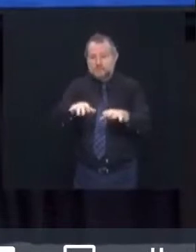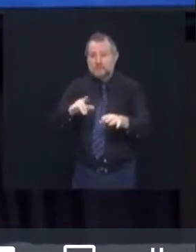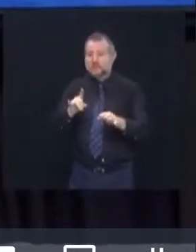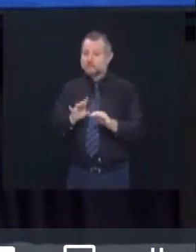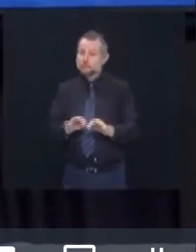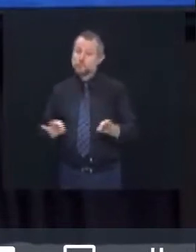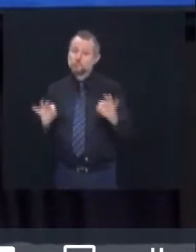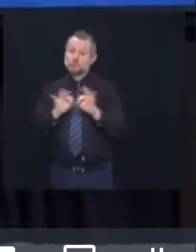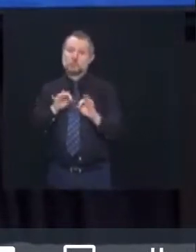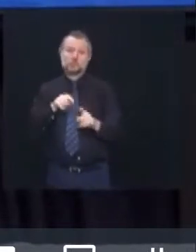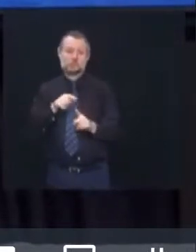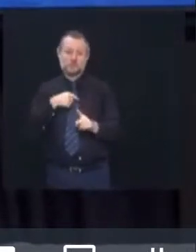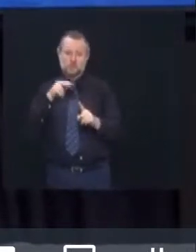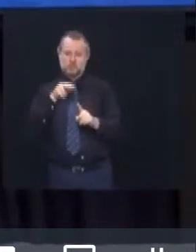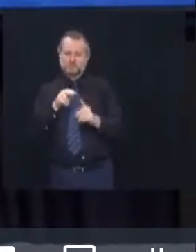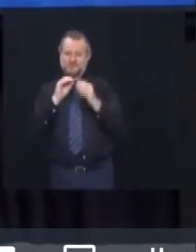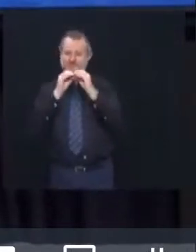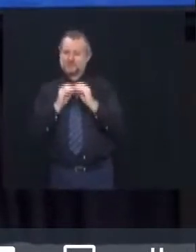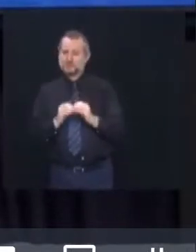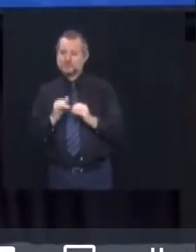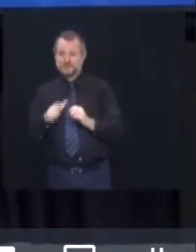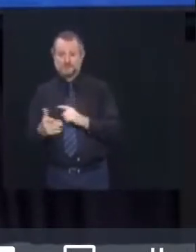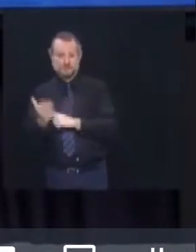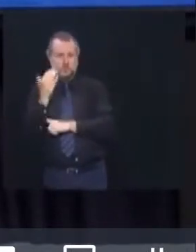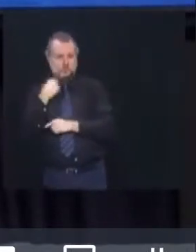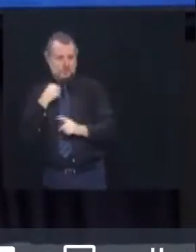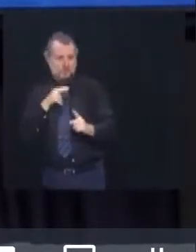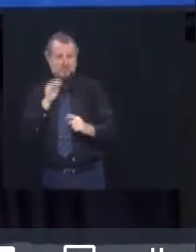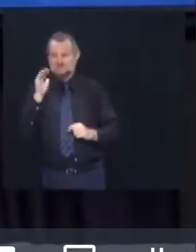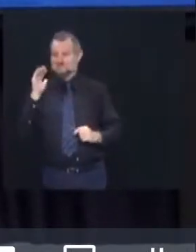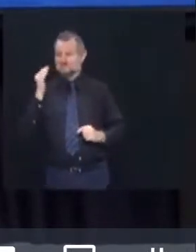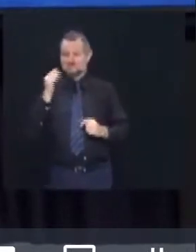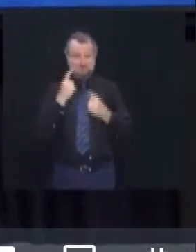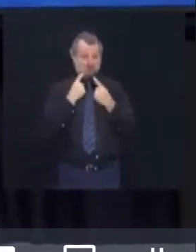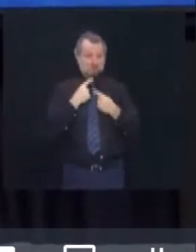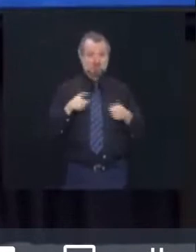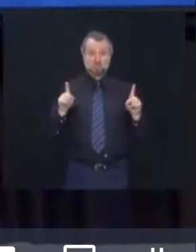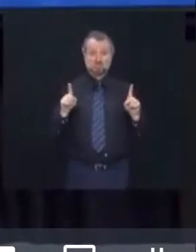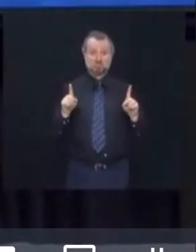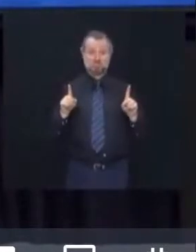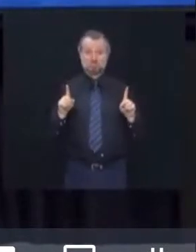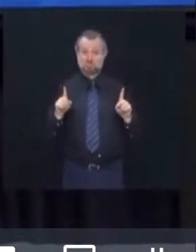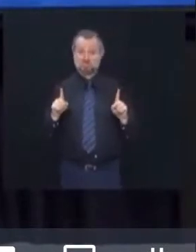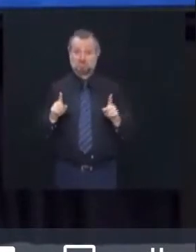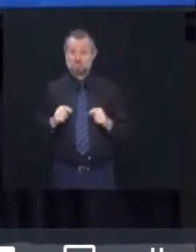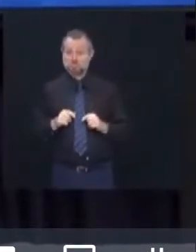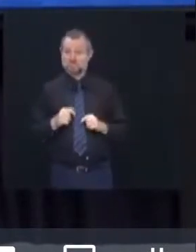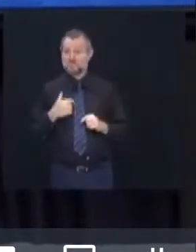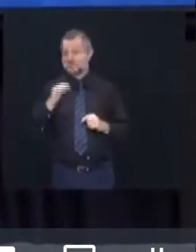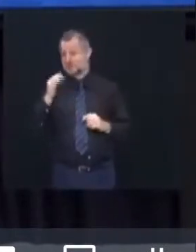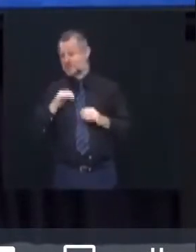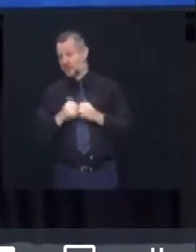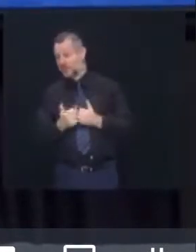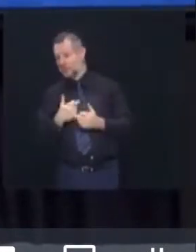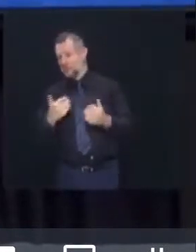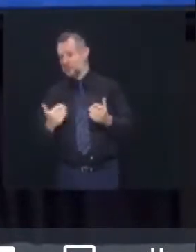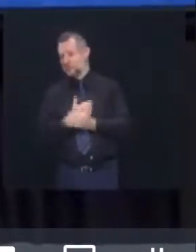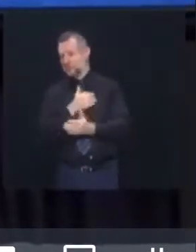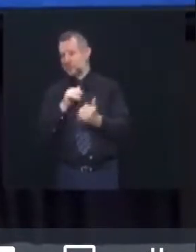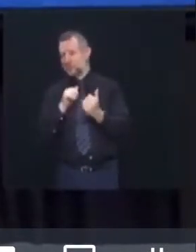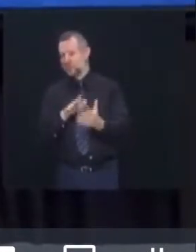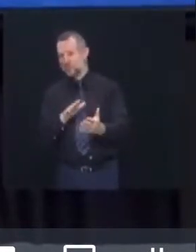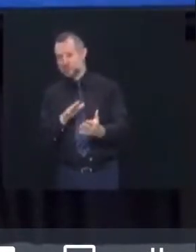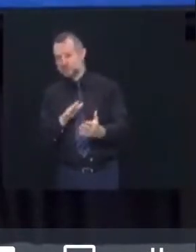When we're looking at the numbers as of this morning, it looks like it's being successfully contained. So that's a way to know with this new strategy with the micro